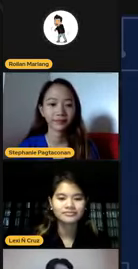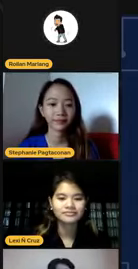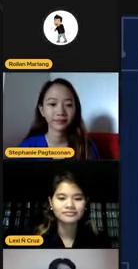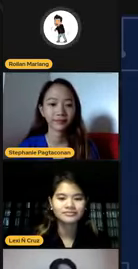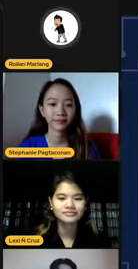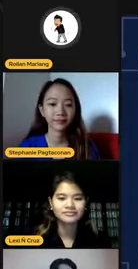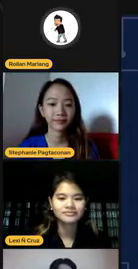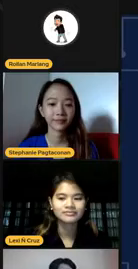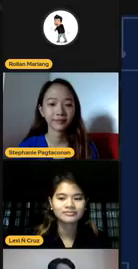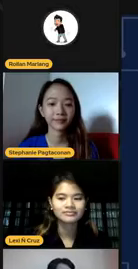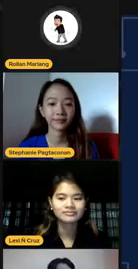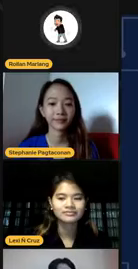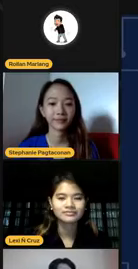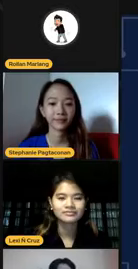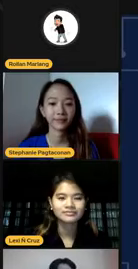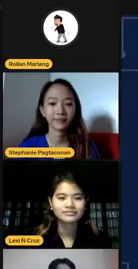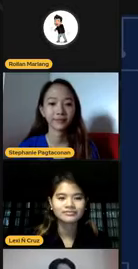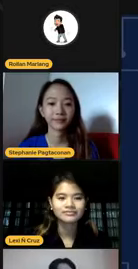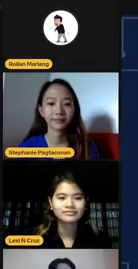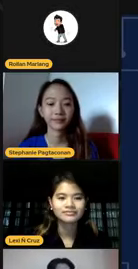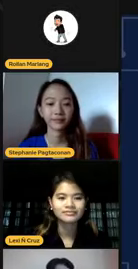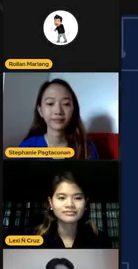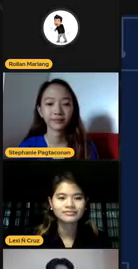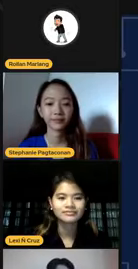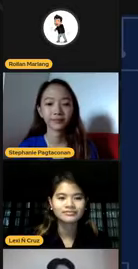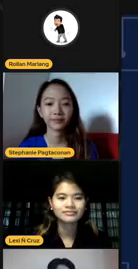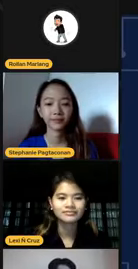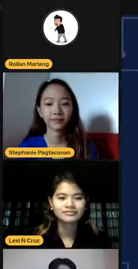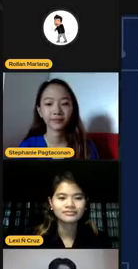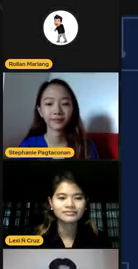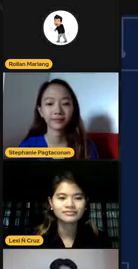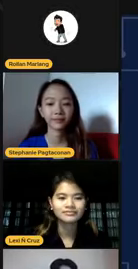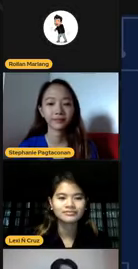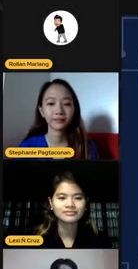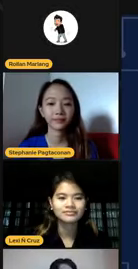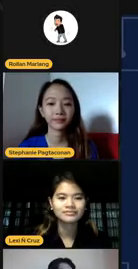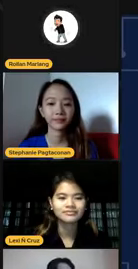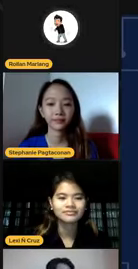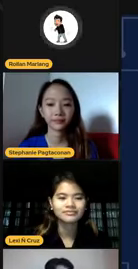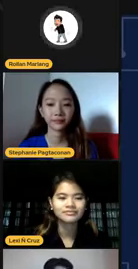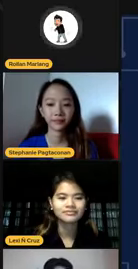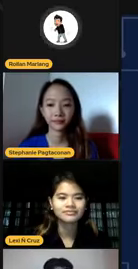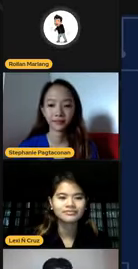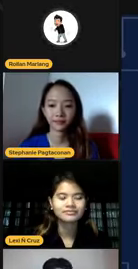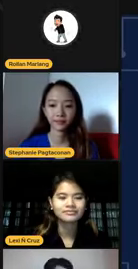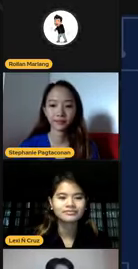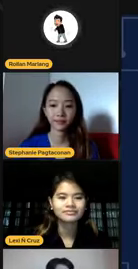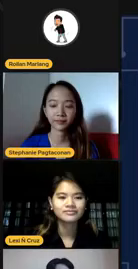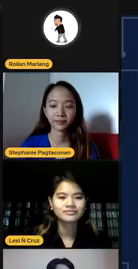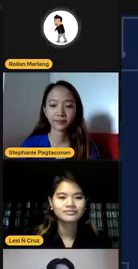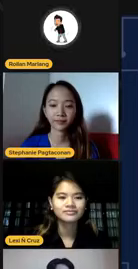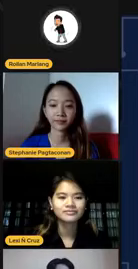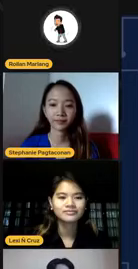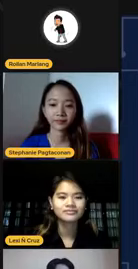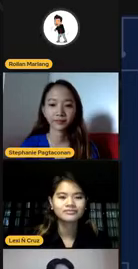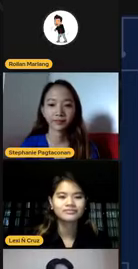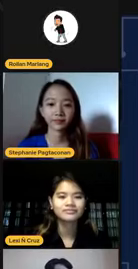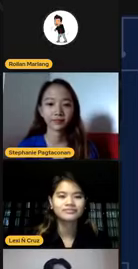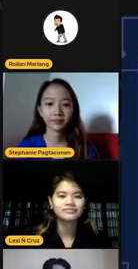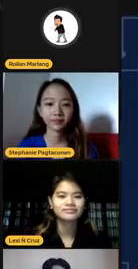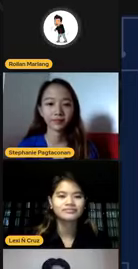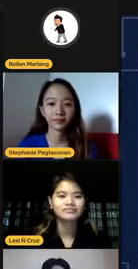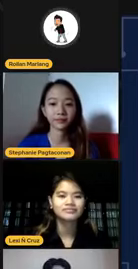has how he enlightens us with what this condition is. Also hear from Ms. Susana